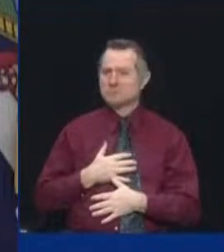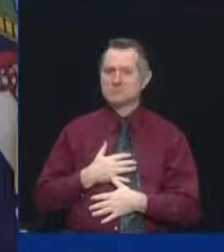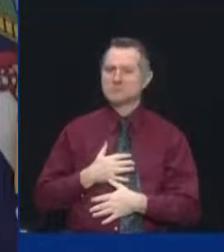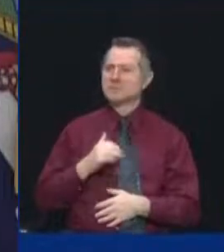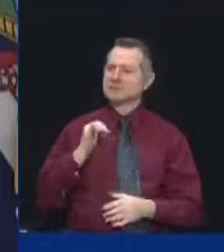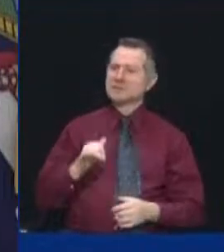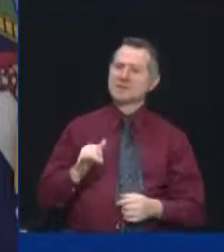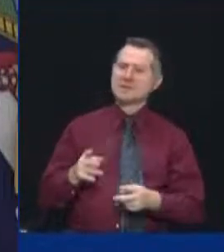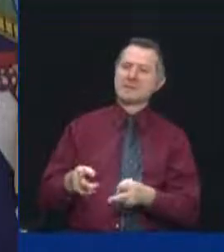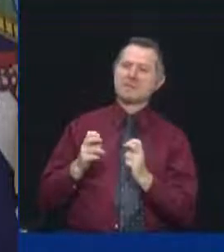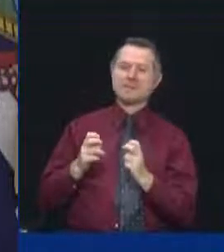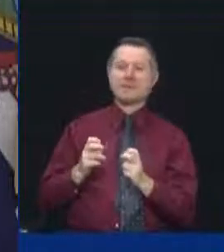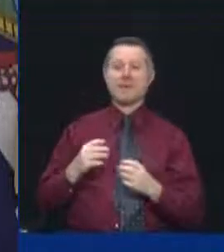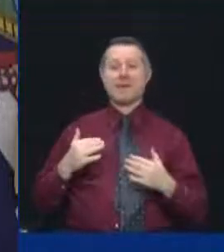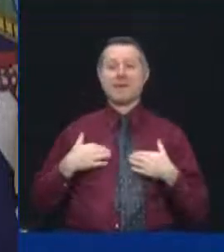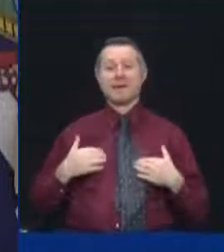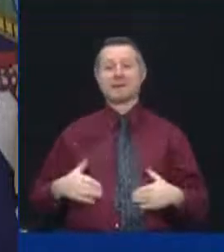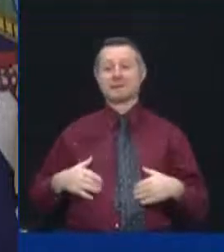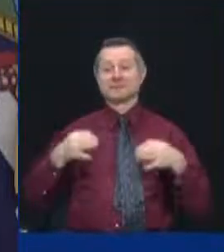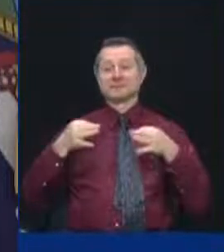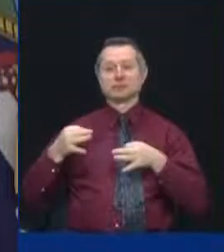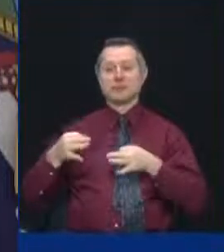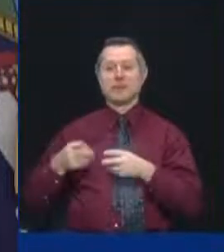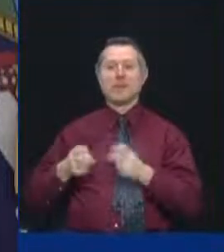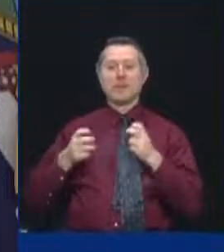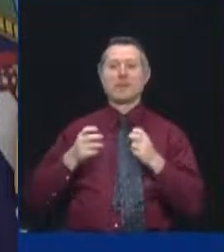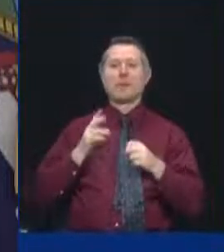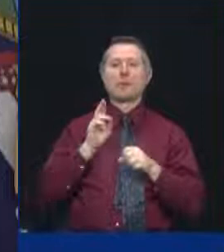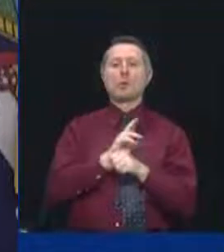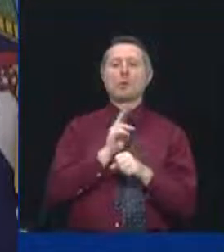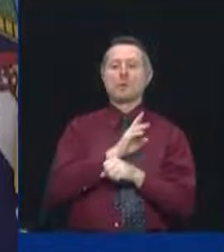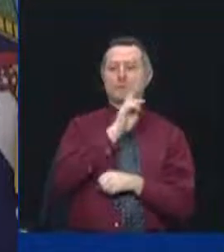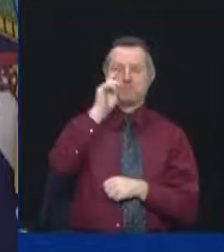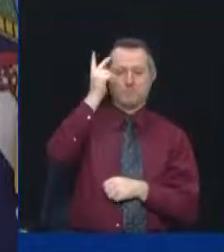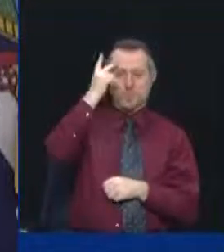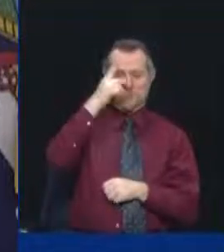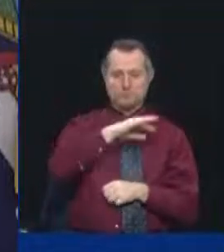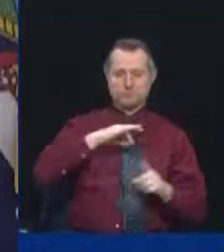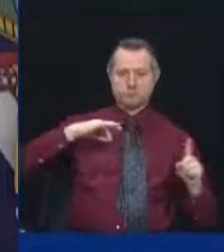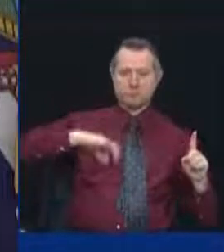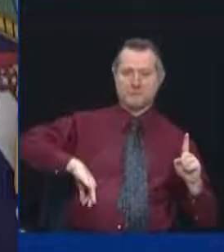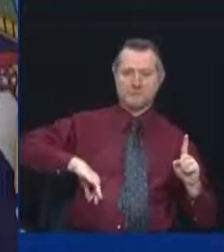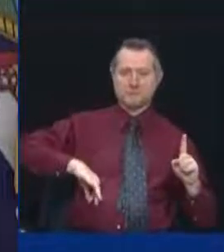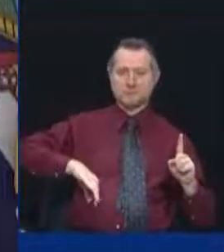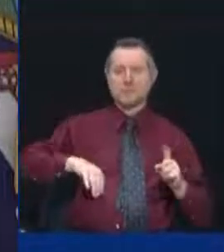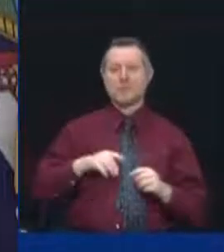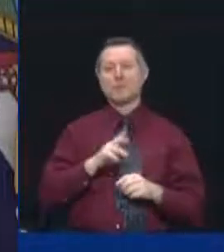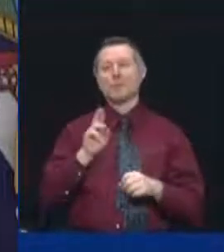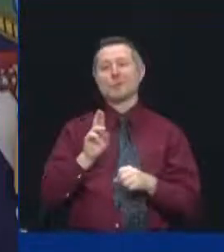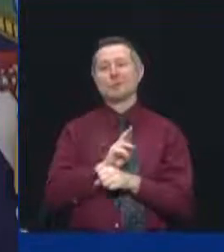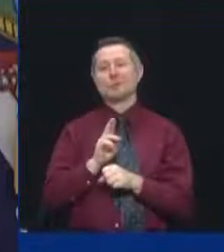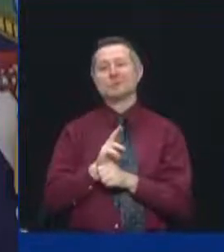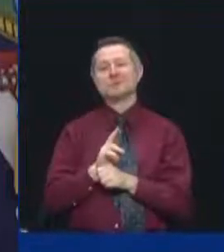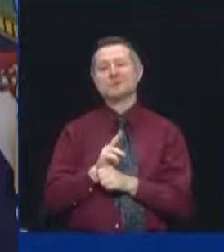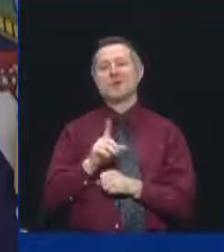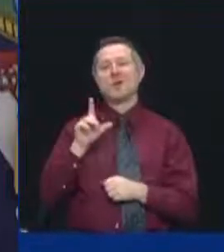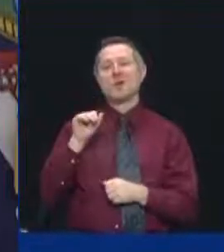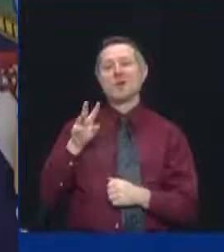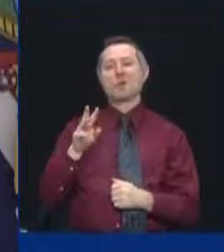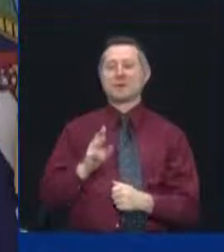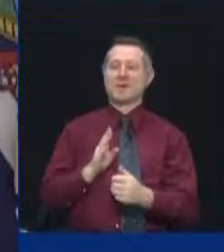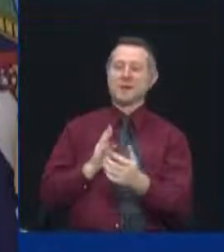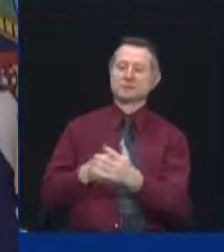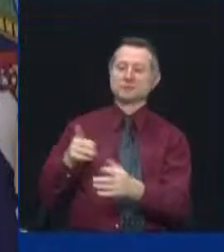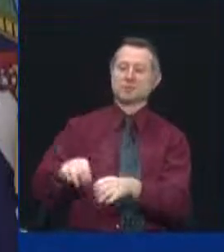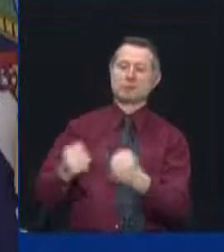health decisions, you try to criminalize health decisions. That's not the United States